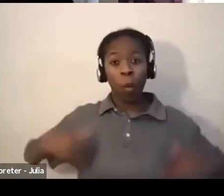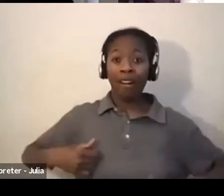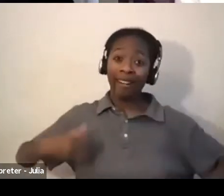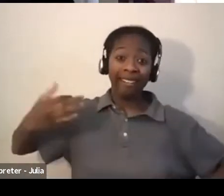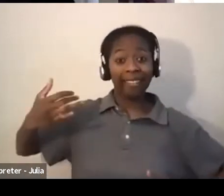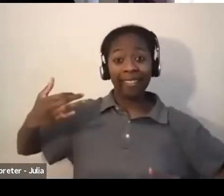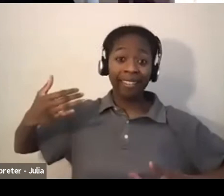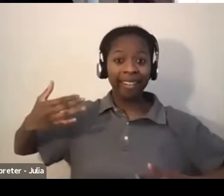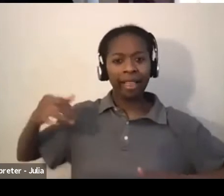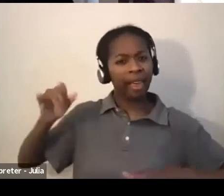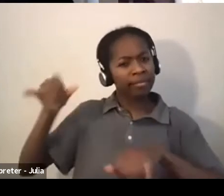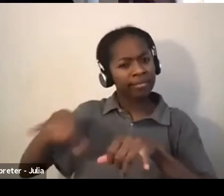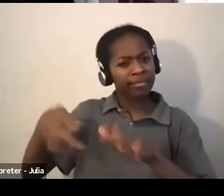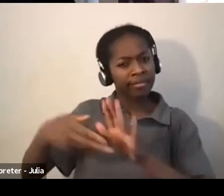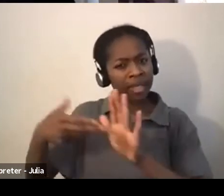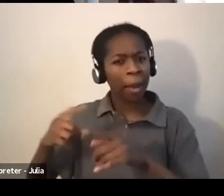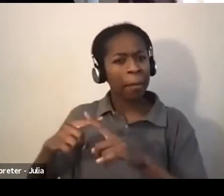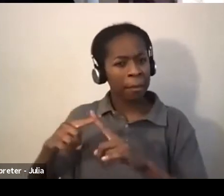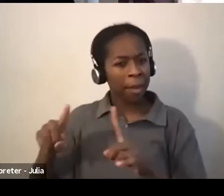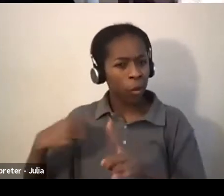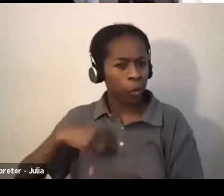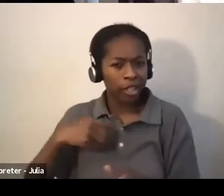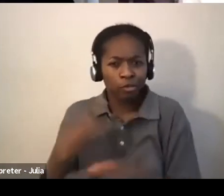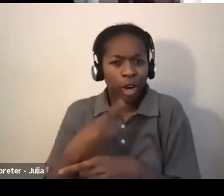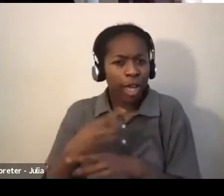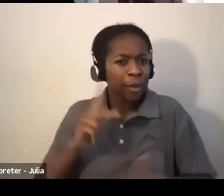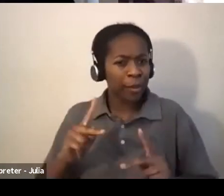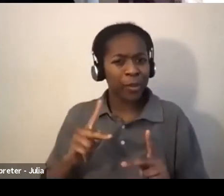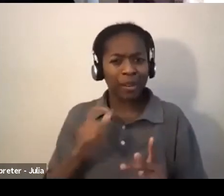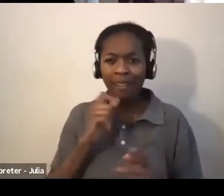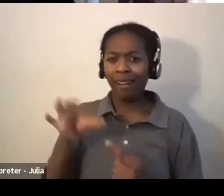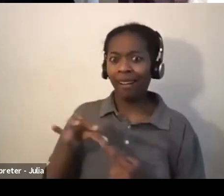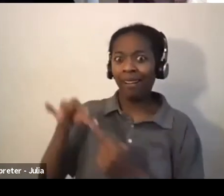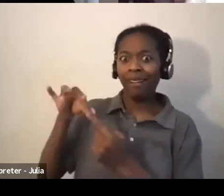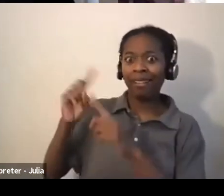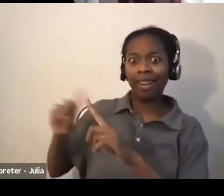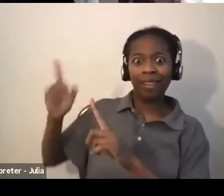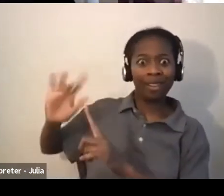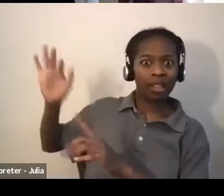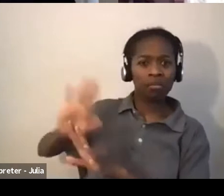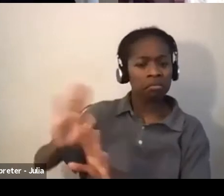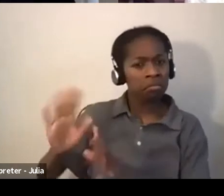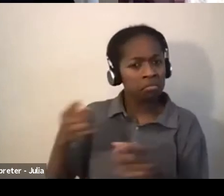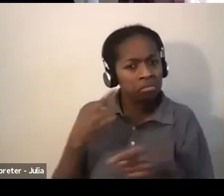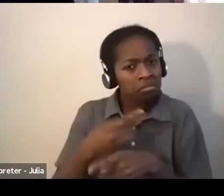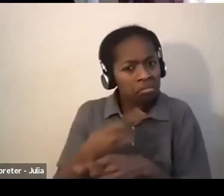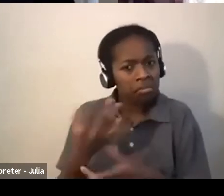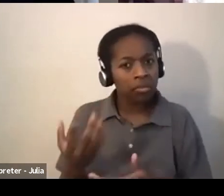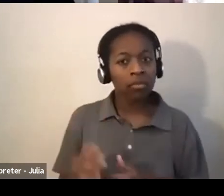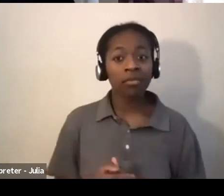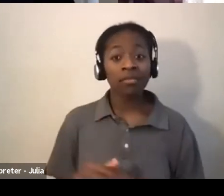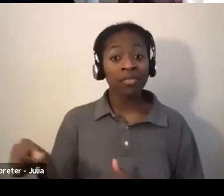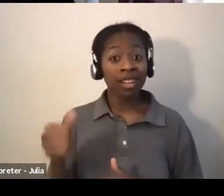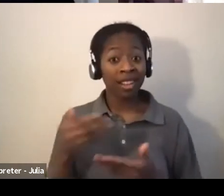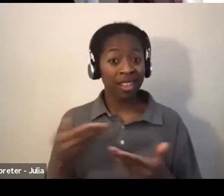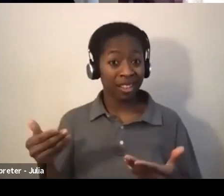yet we're just average people as well. And one other thing too that hits